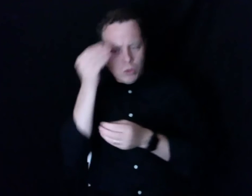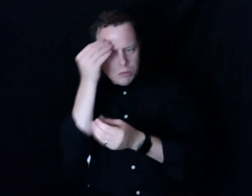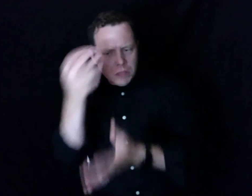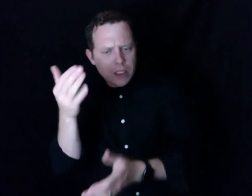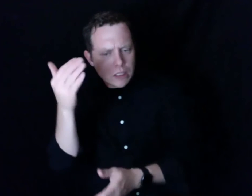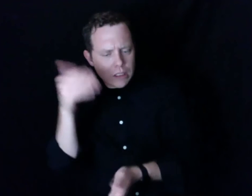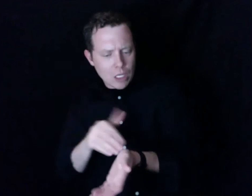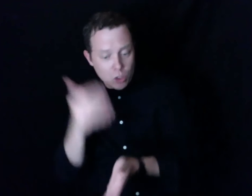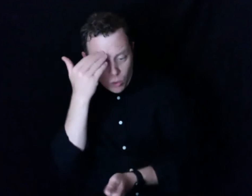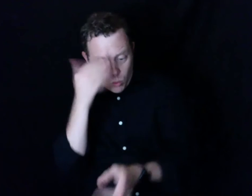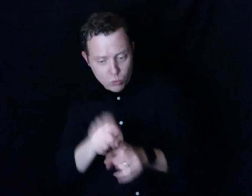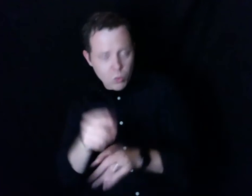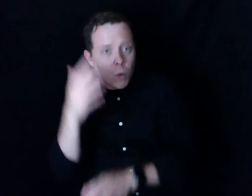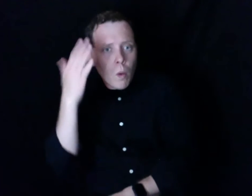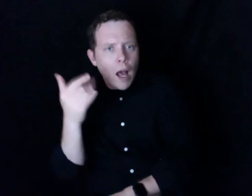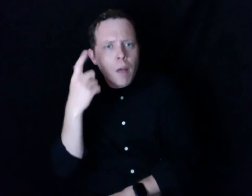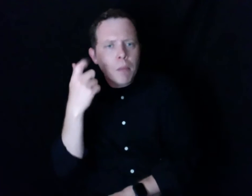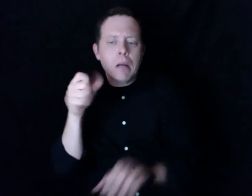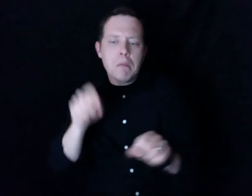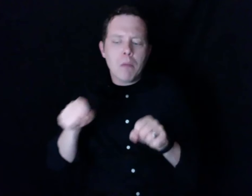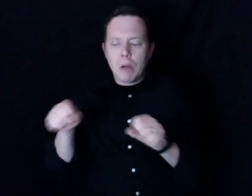medications that you're taking.